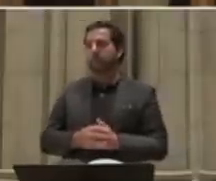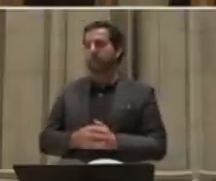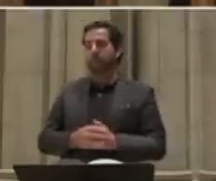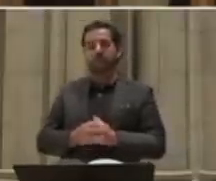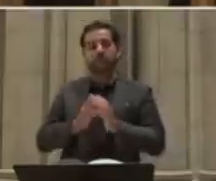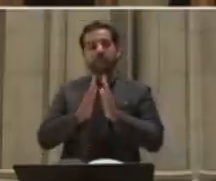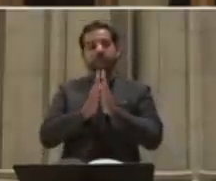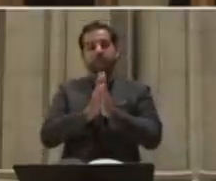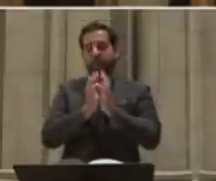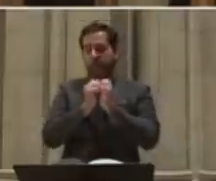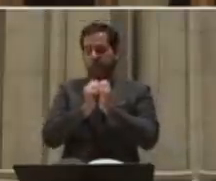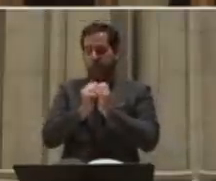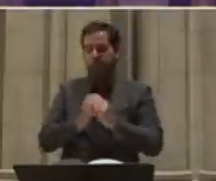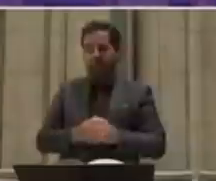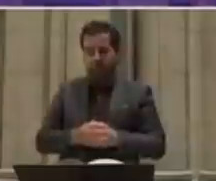Praying together.